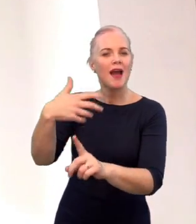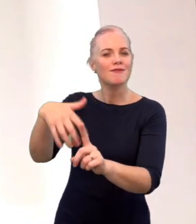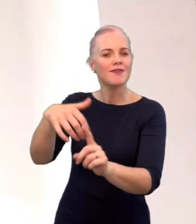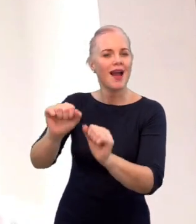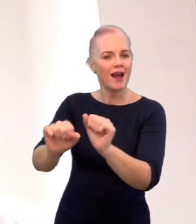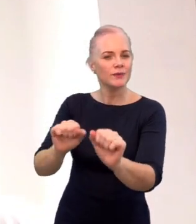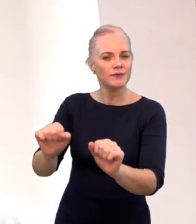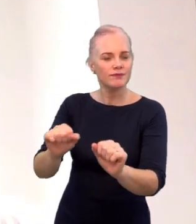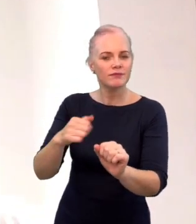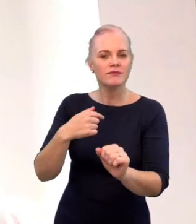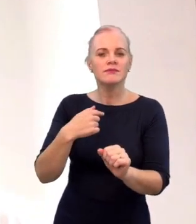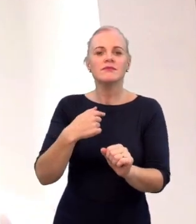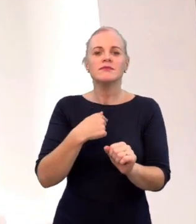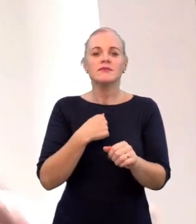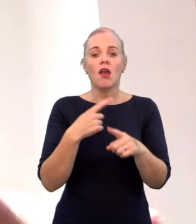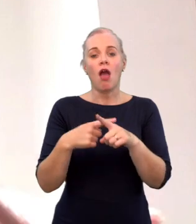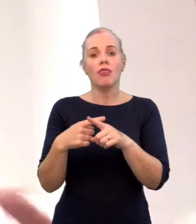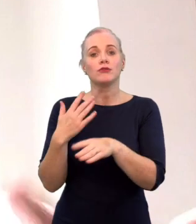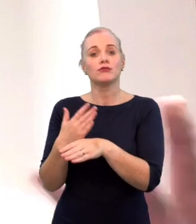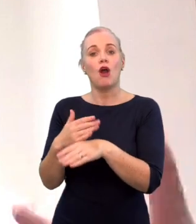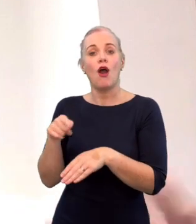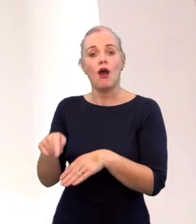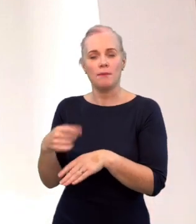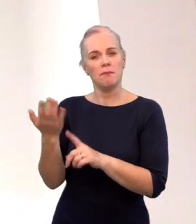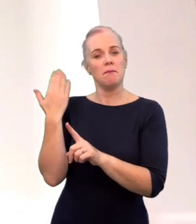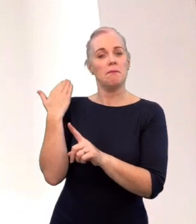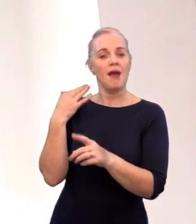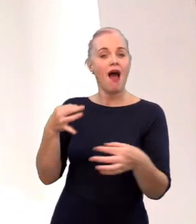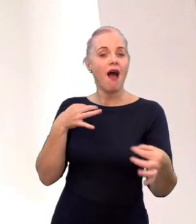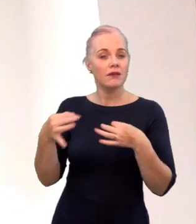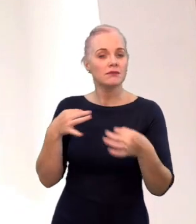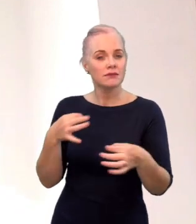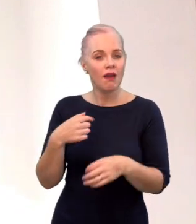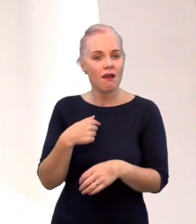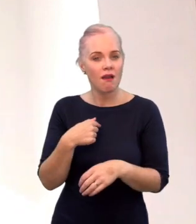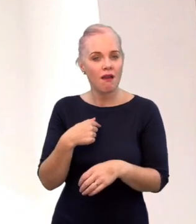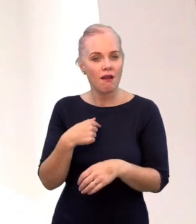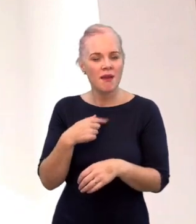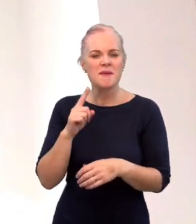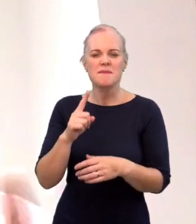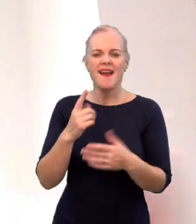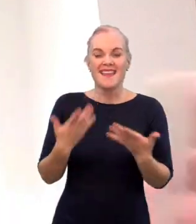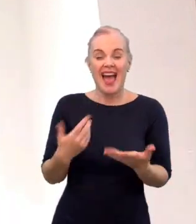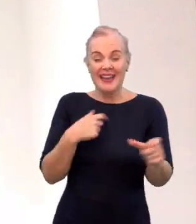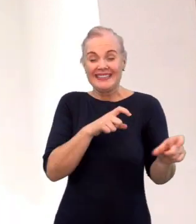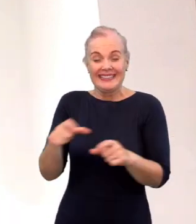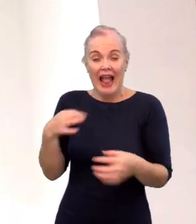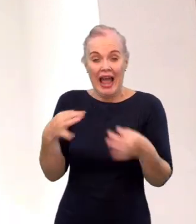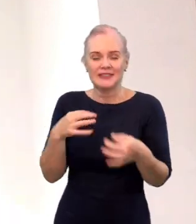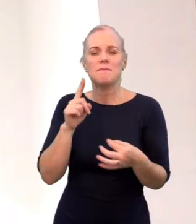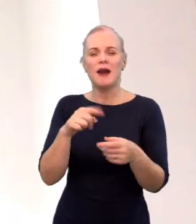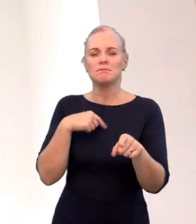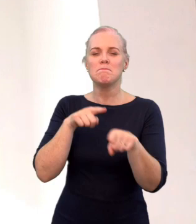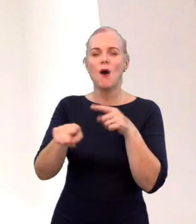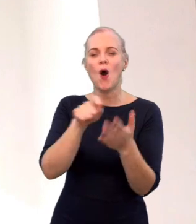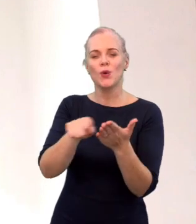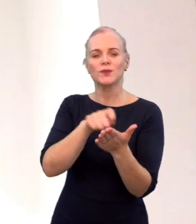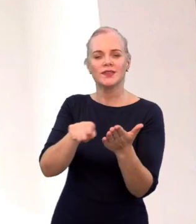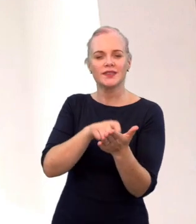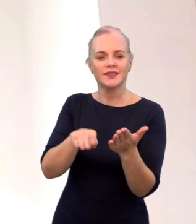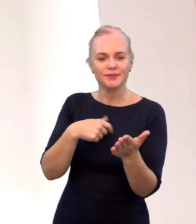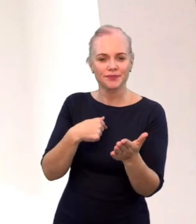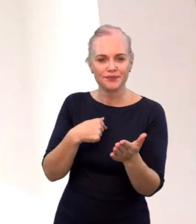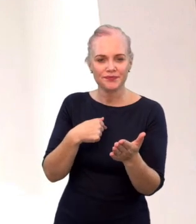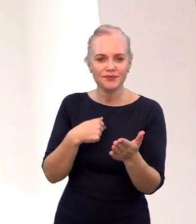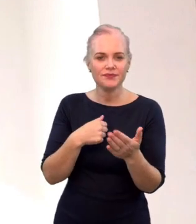backgrounds. So my other job, so when I used to be an actor, still am, but I write more than I act these